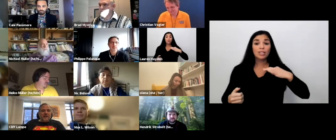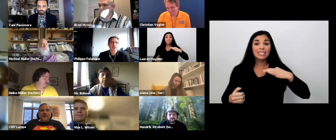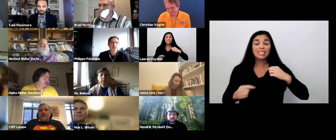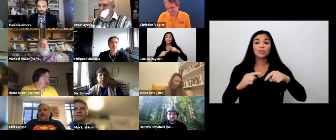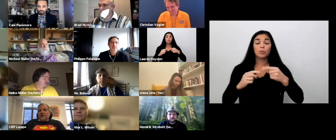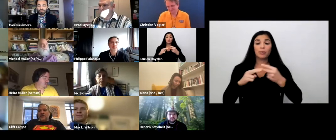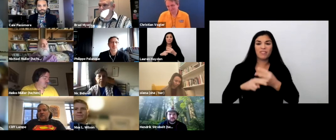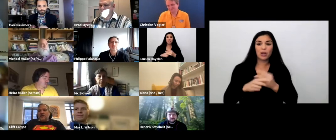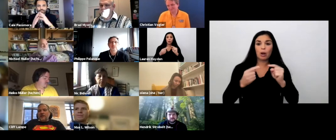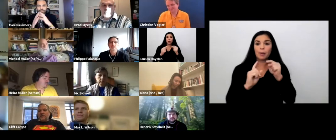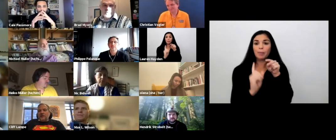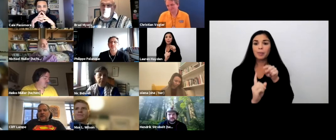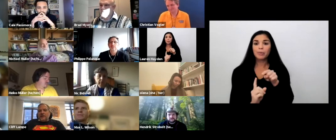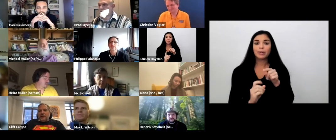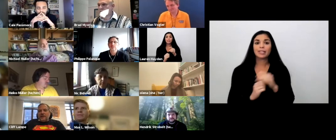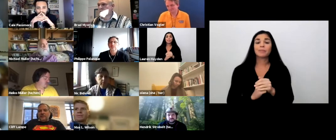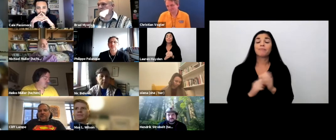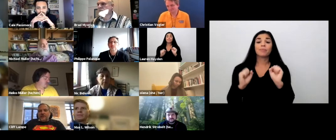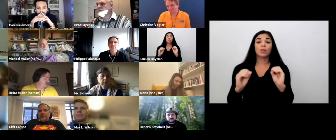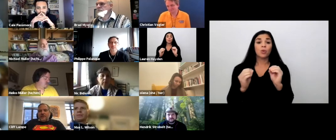are? So